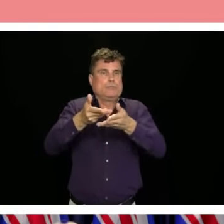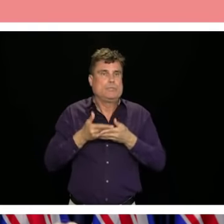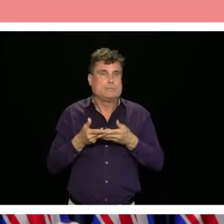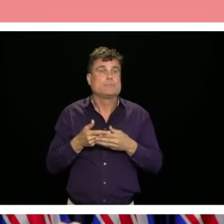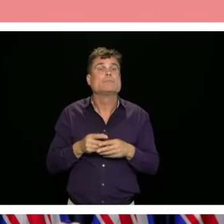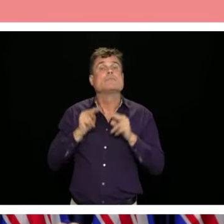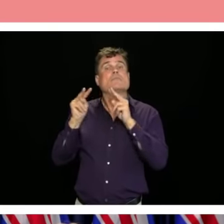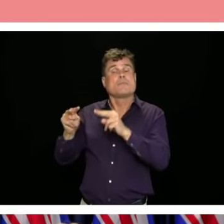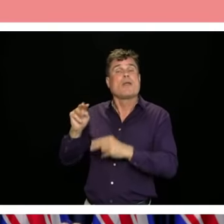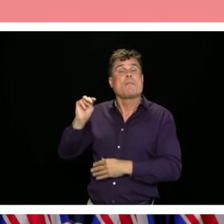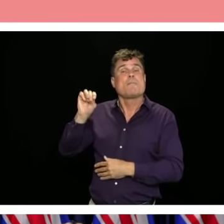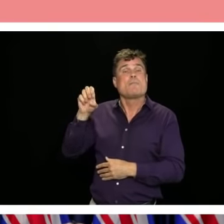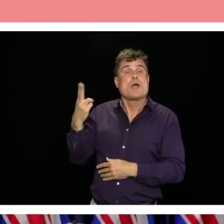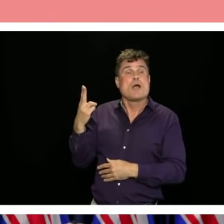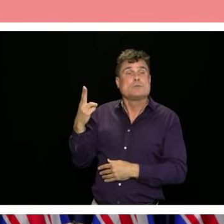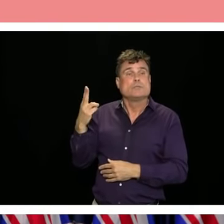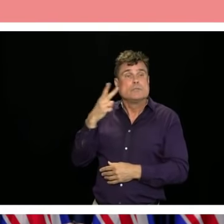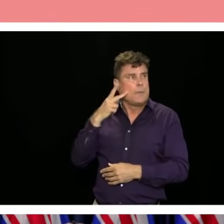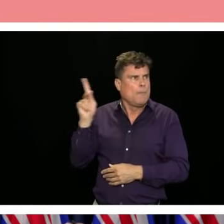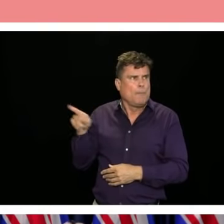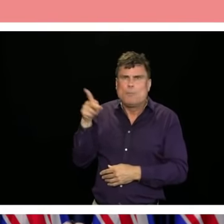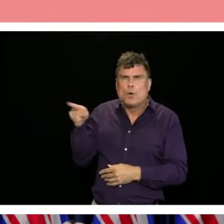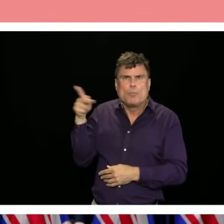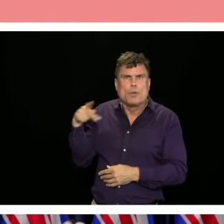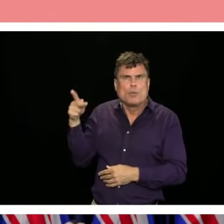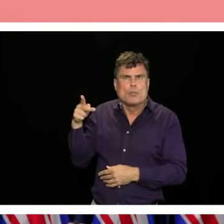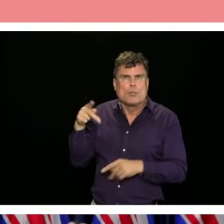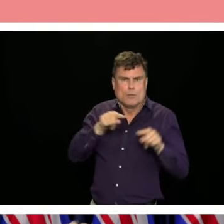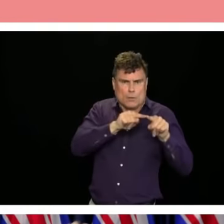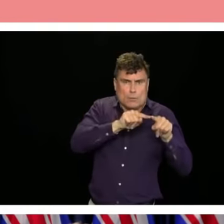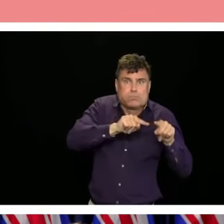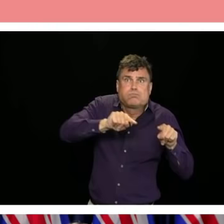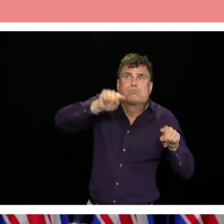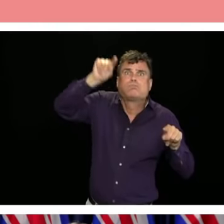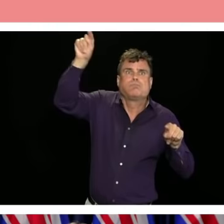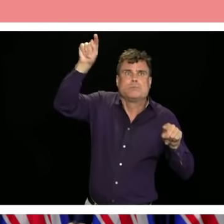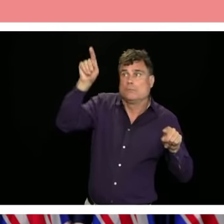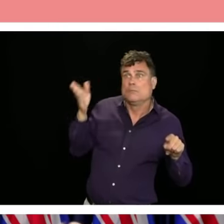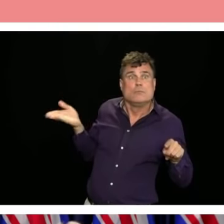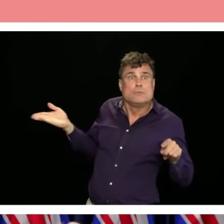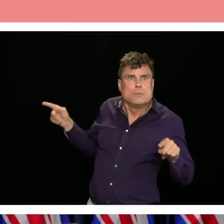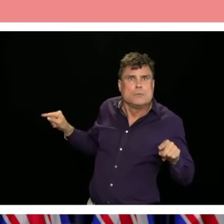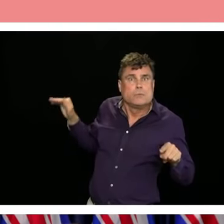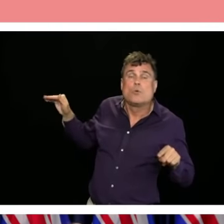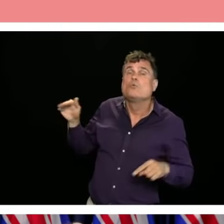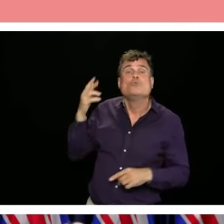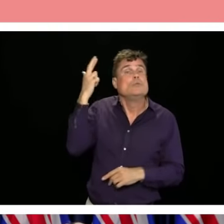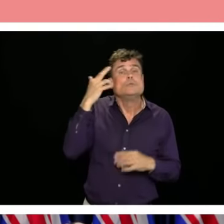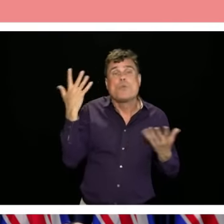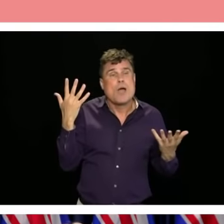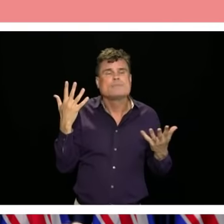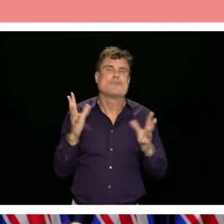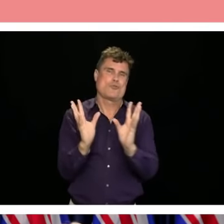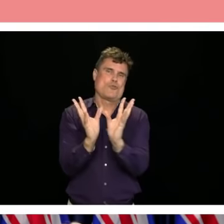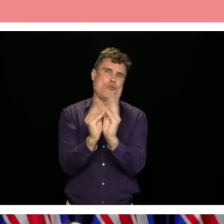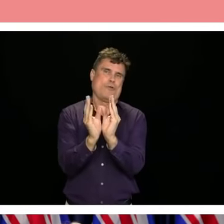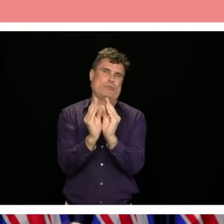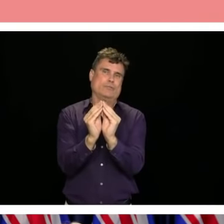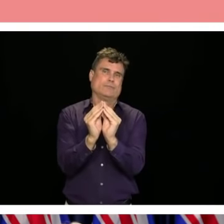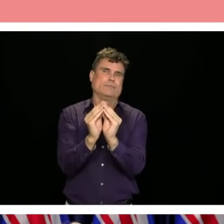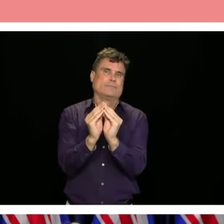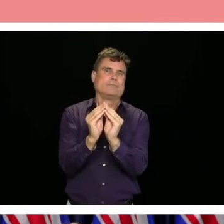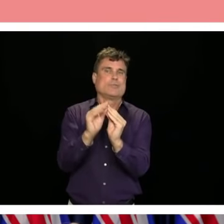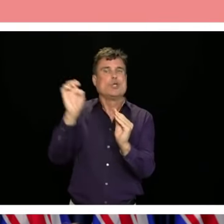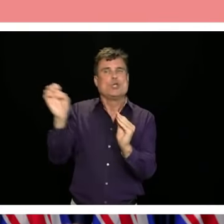Washington State or us going back and forth across the border and bringing the virus back, and then it seeding outbreaks in